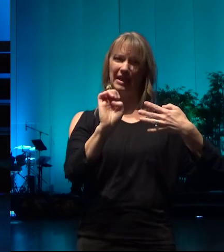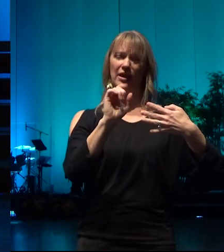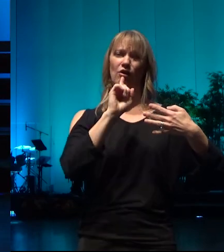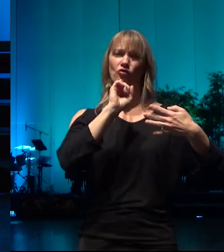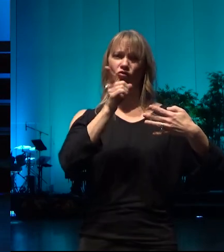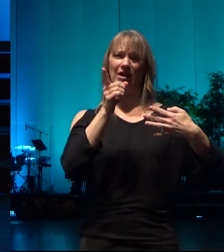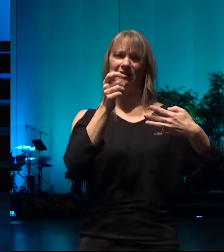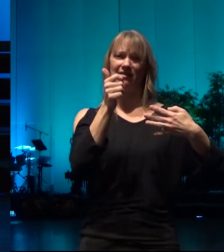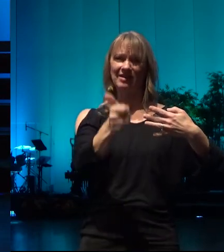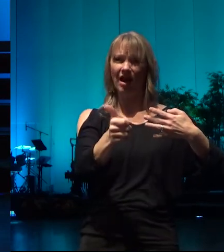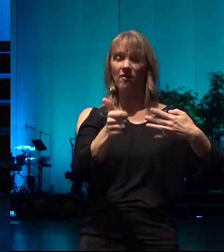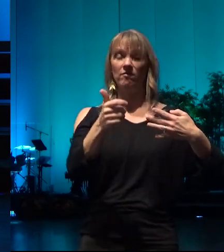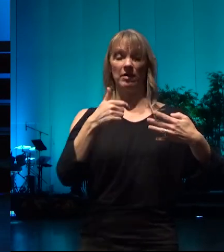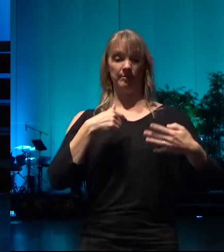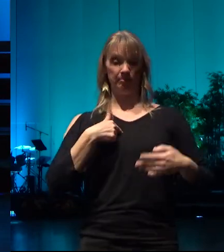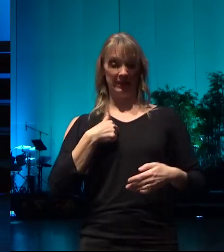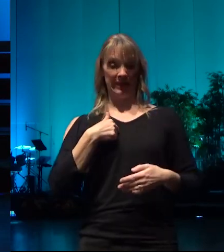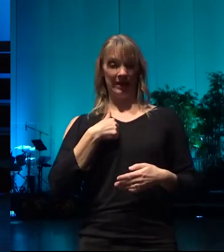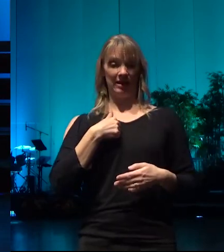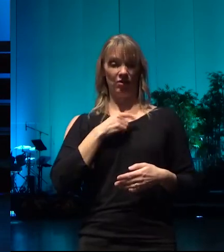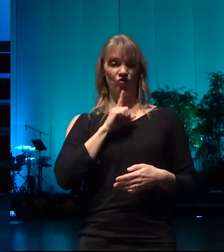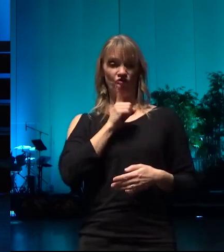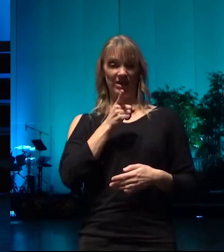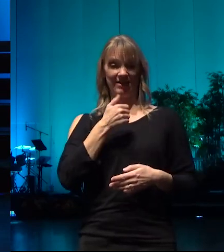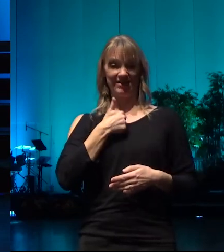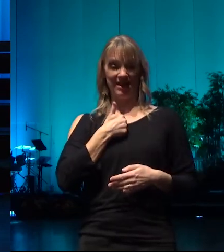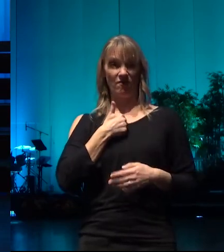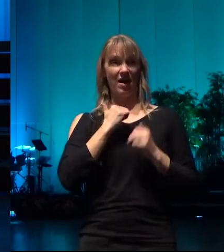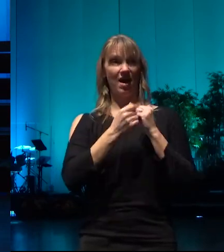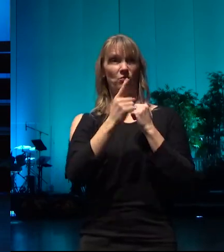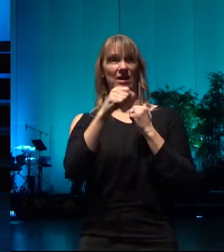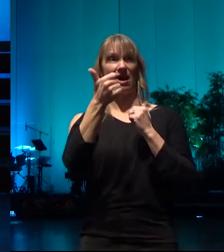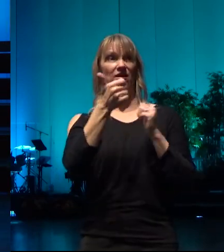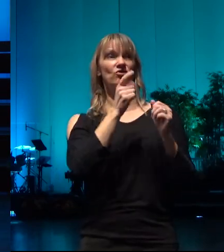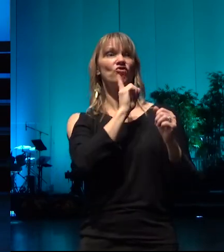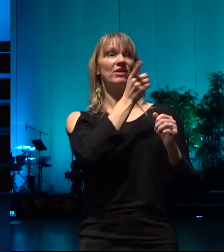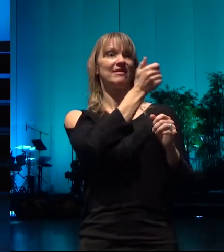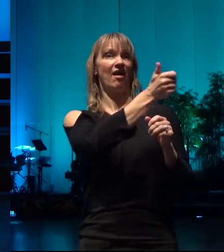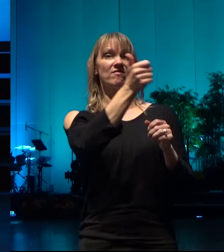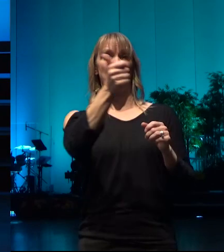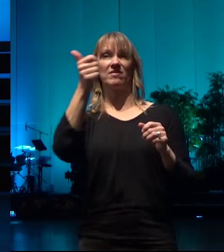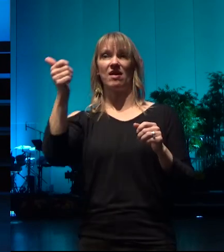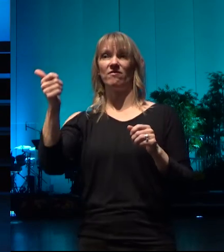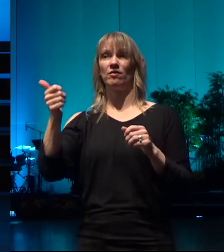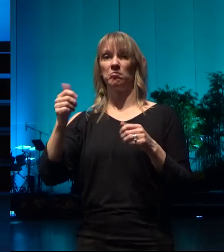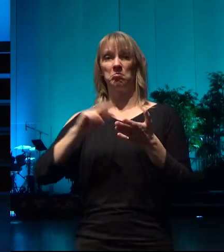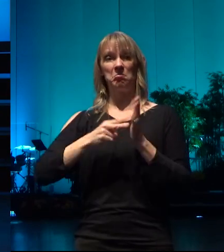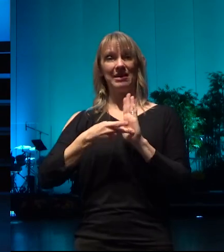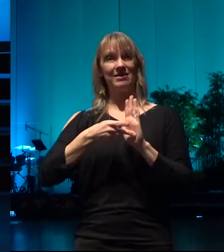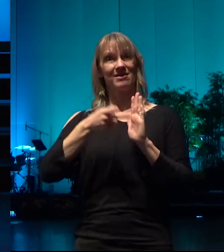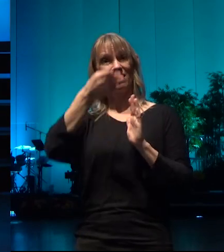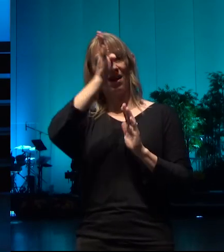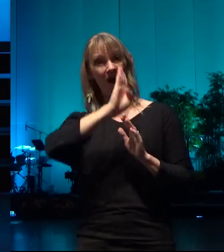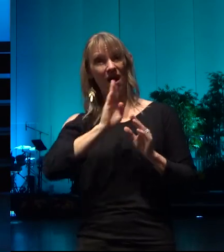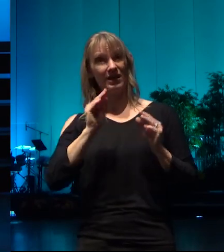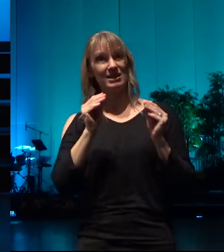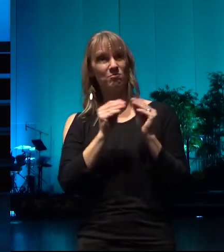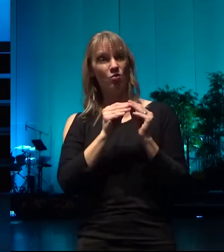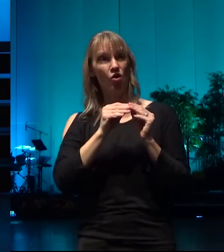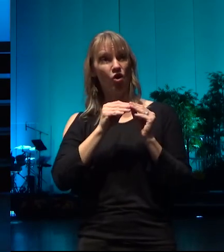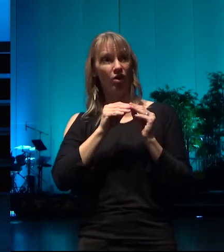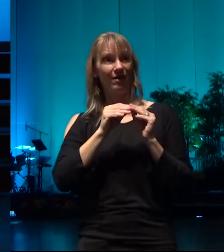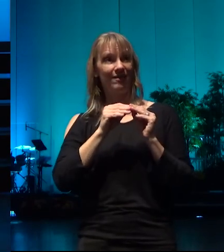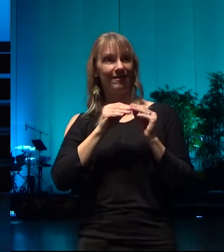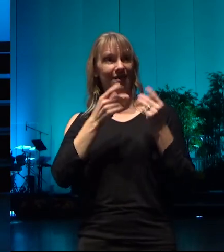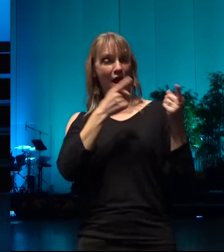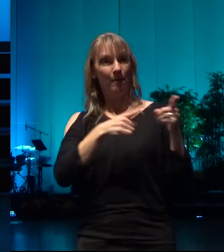and understanding that as I am my real self and everyone else on the planet is their real self, God is more fully realized,